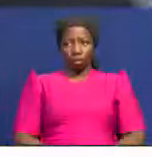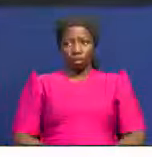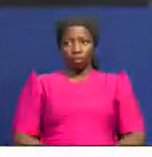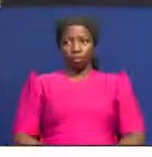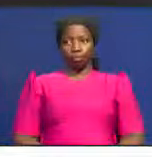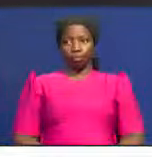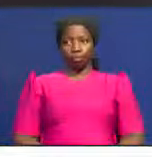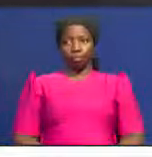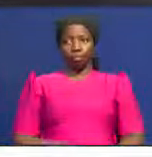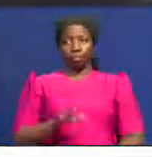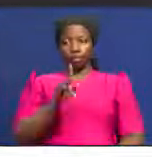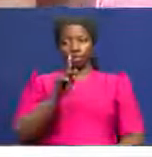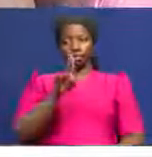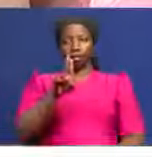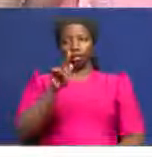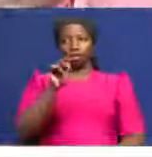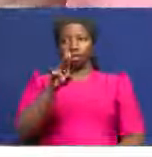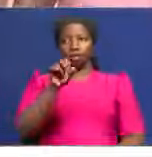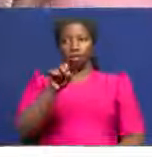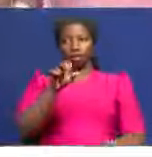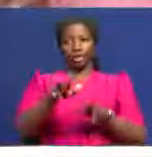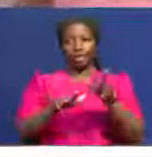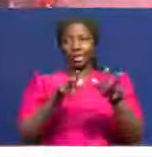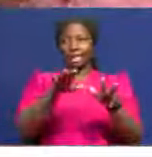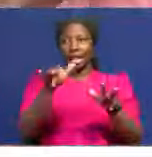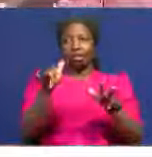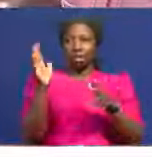In Kutu's Kirinyaga County,